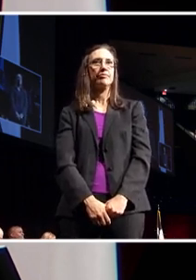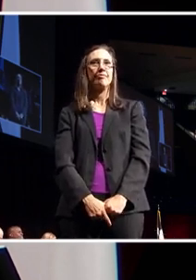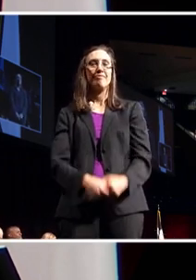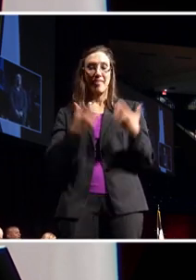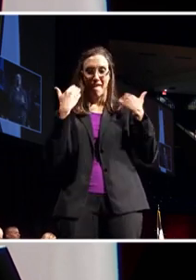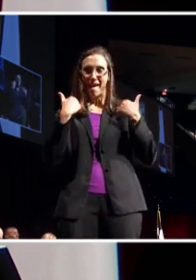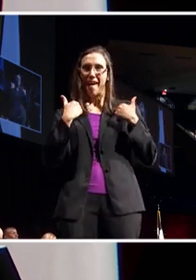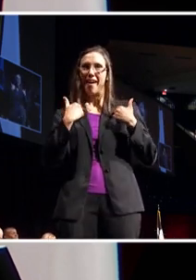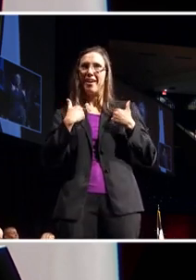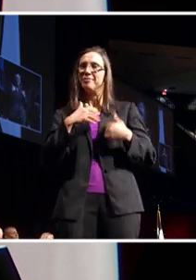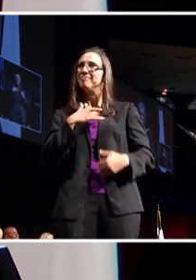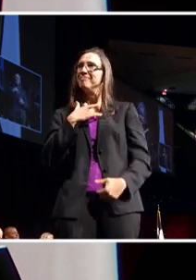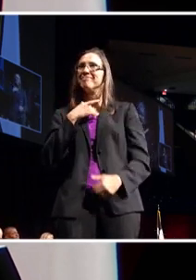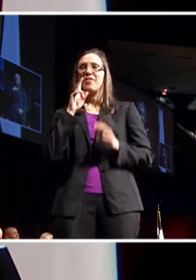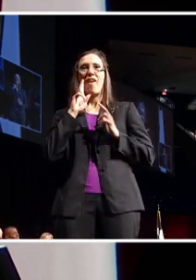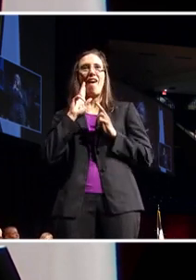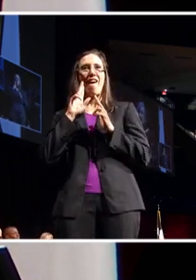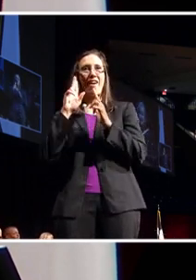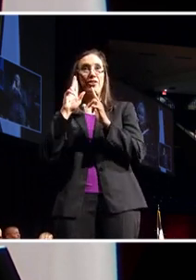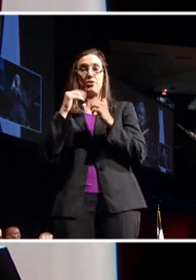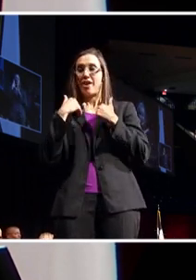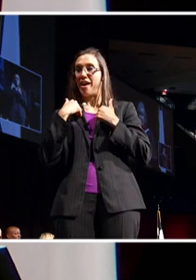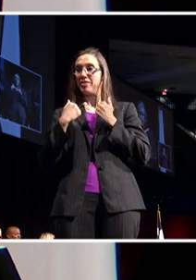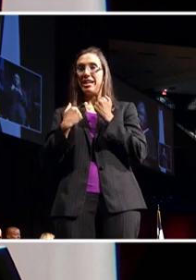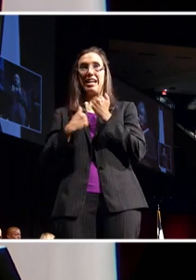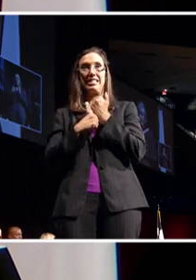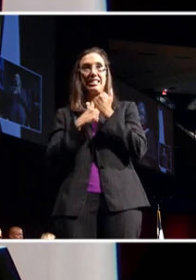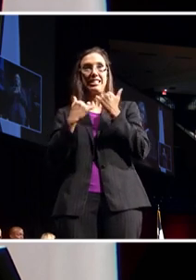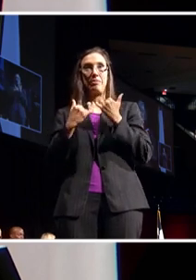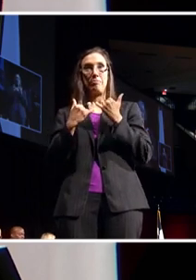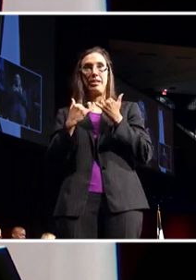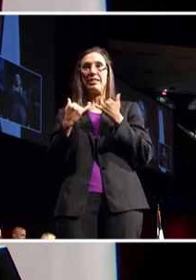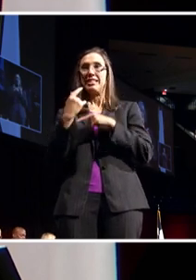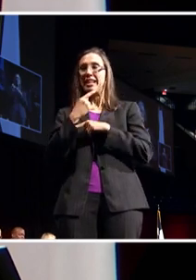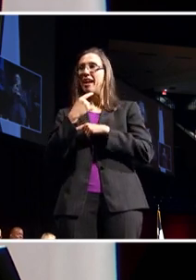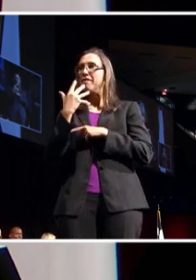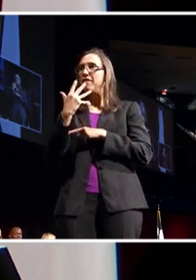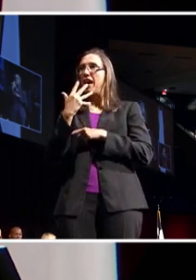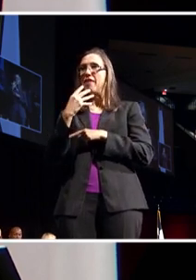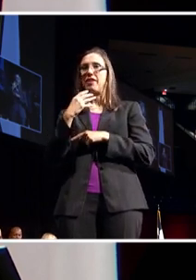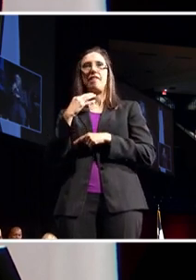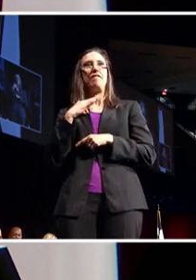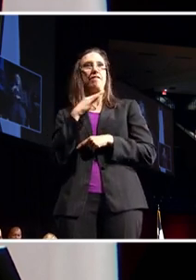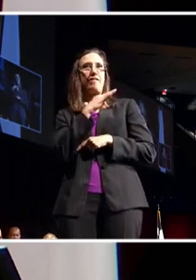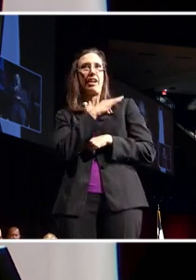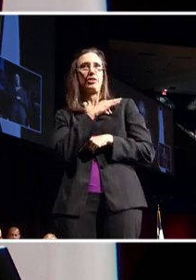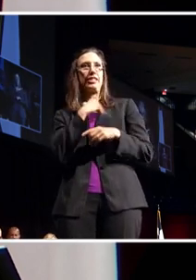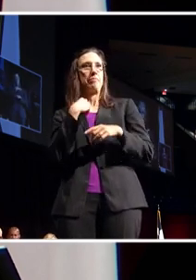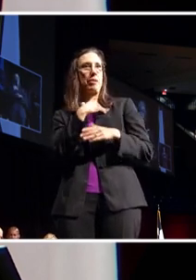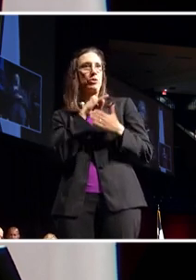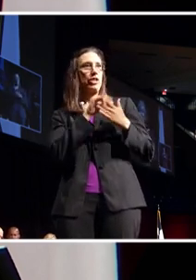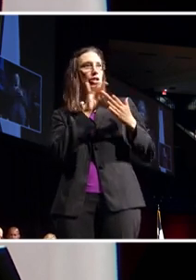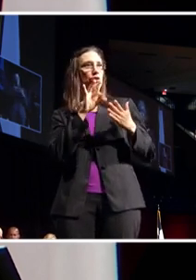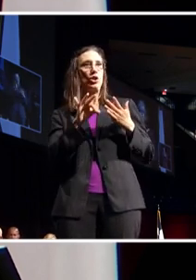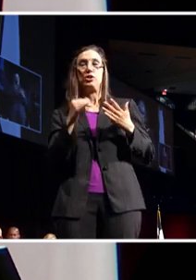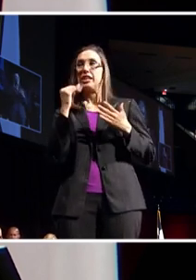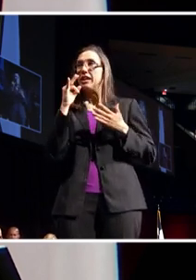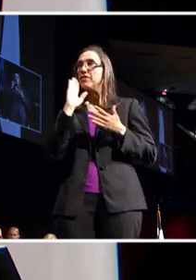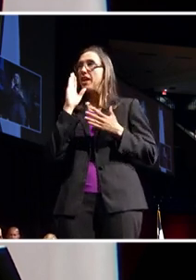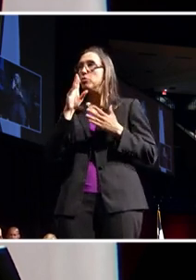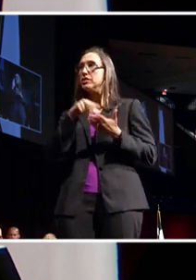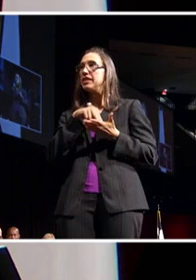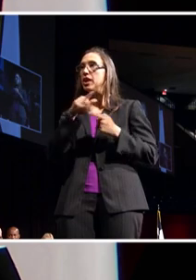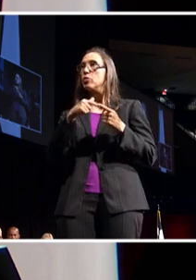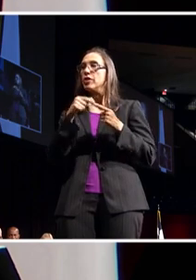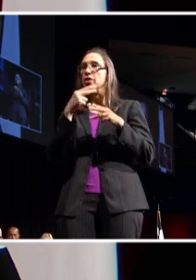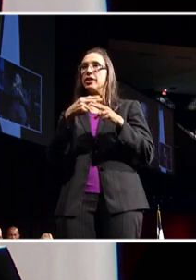I am honored to have assisting me today five faculty members chosen by the senior class. If they'll stand when their name is